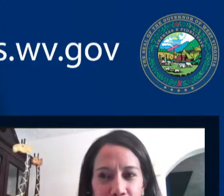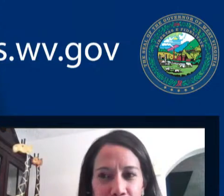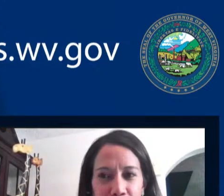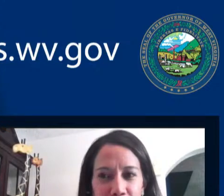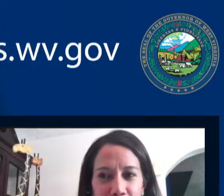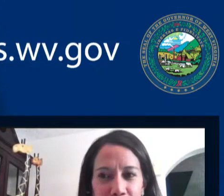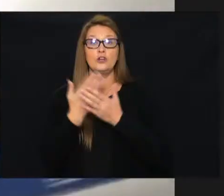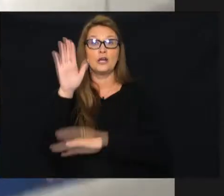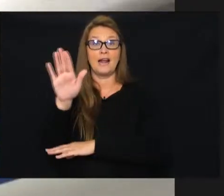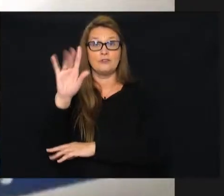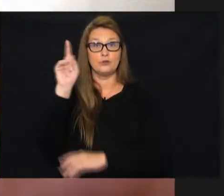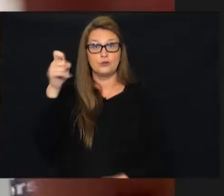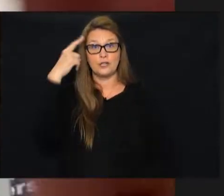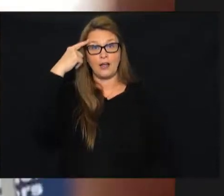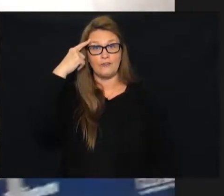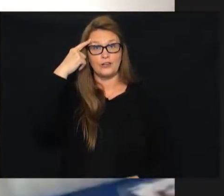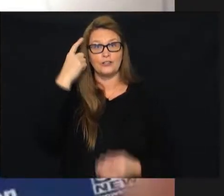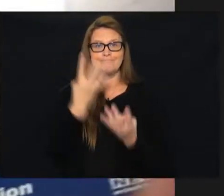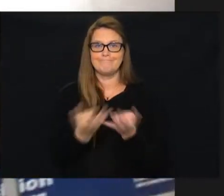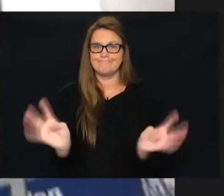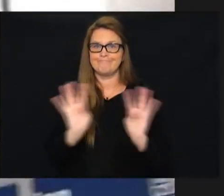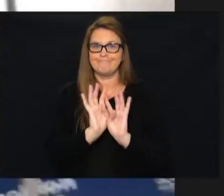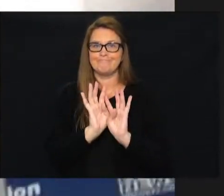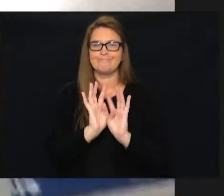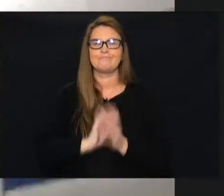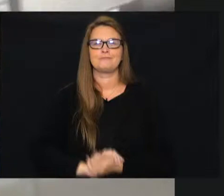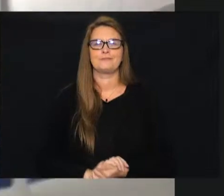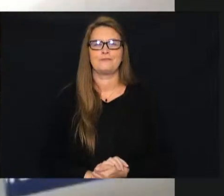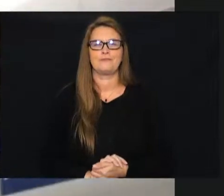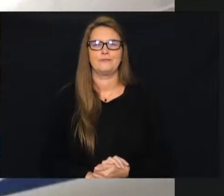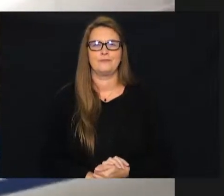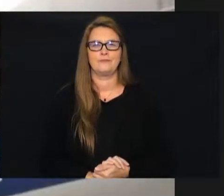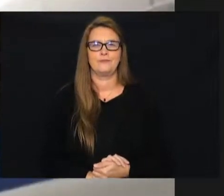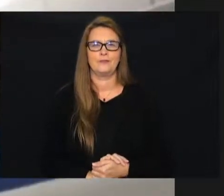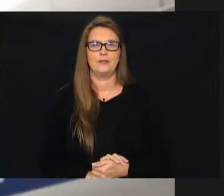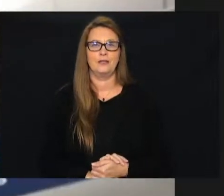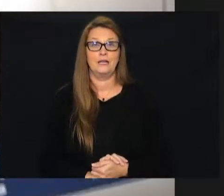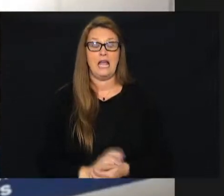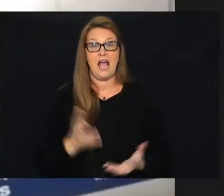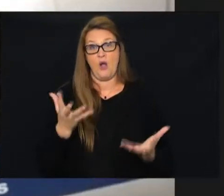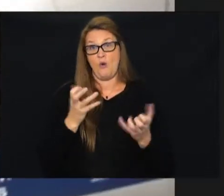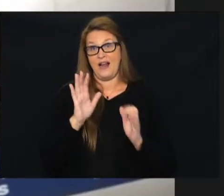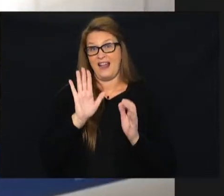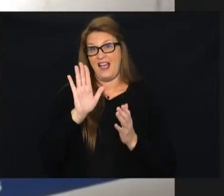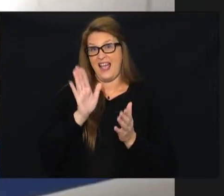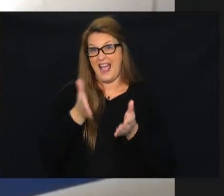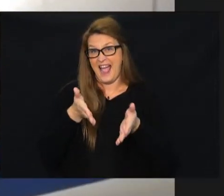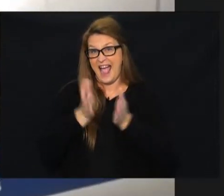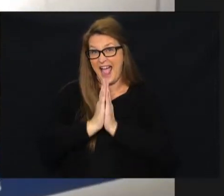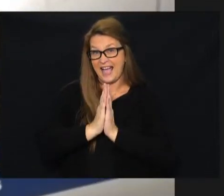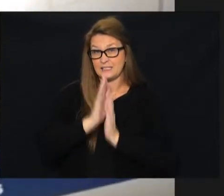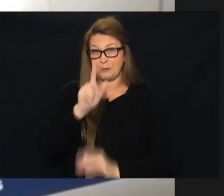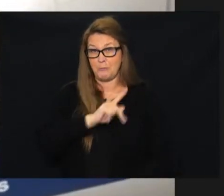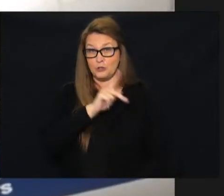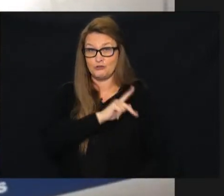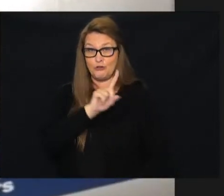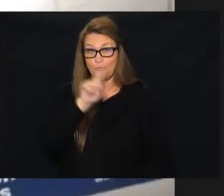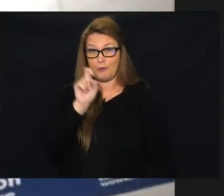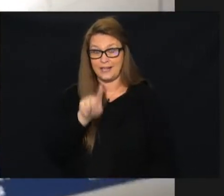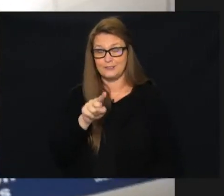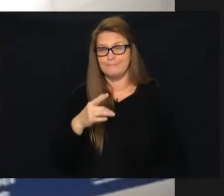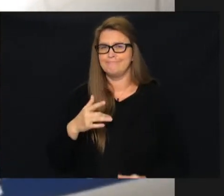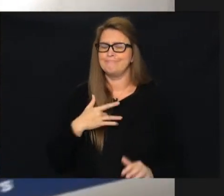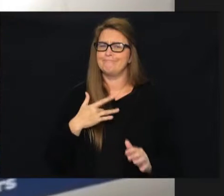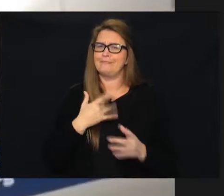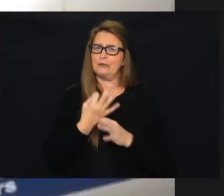Good afternoon, Governor and cabinet members and fellow reporters. Governor, I'm going to ask kind of a personal question, and if it's too personal, feel free,